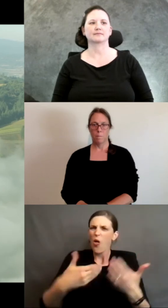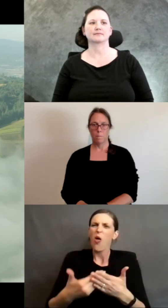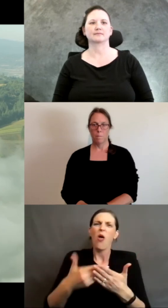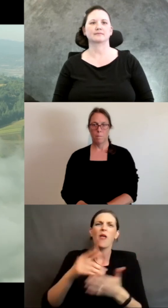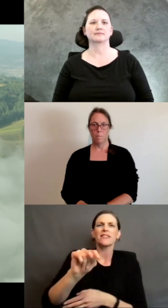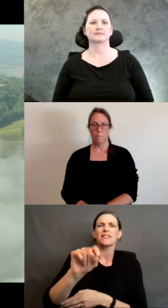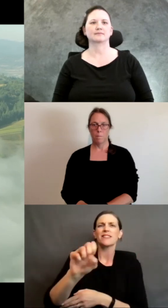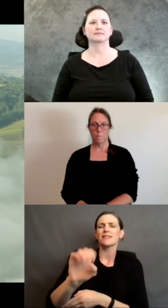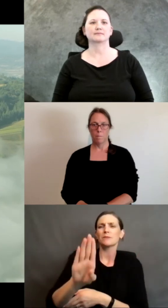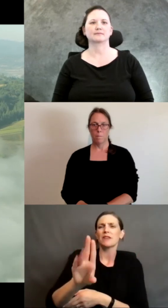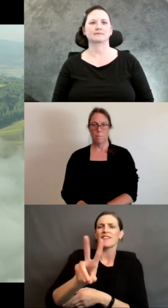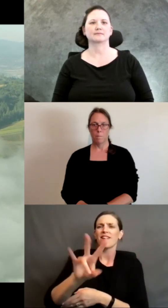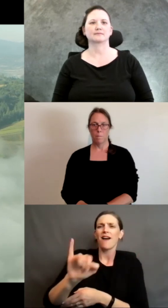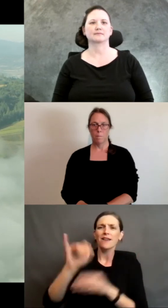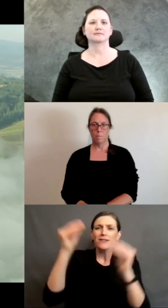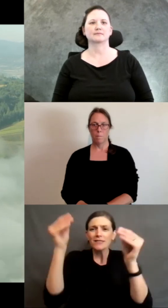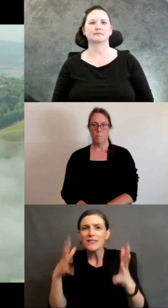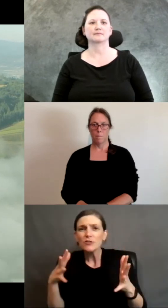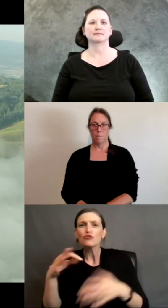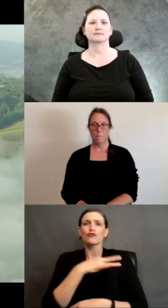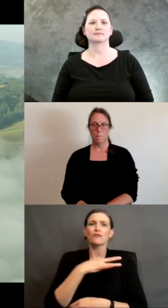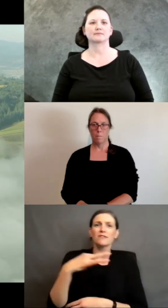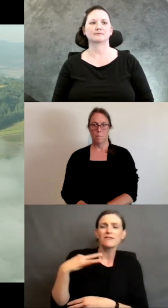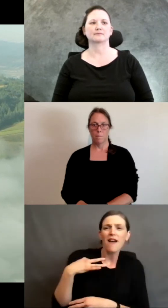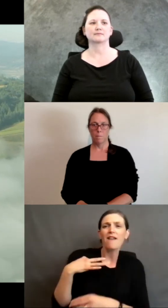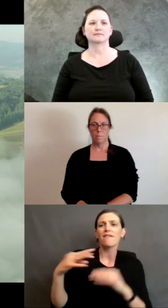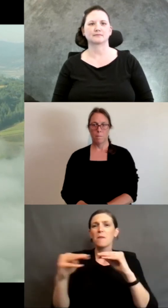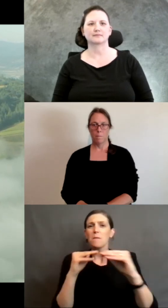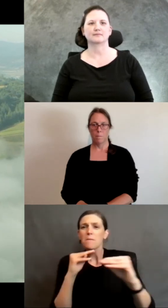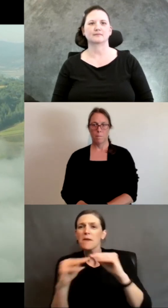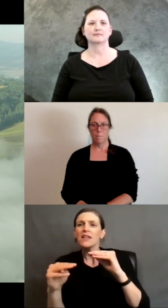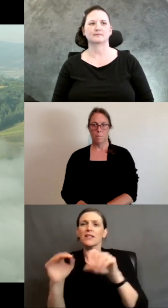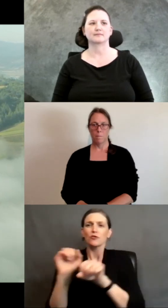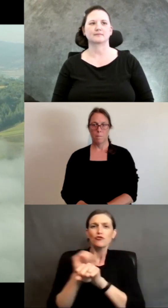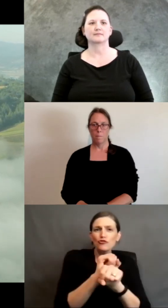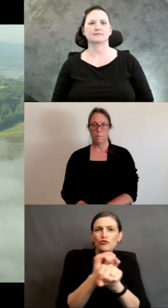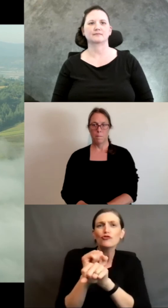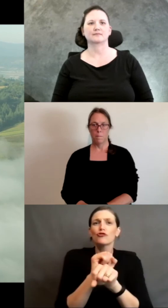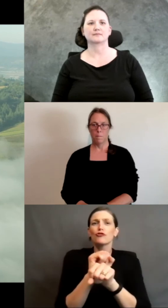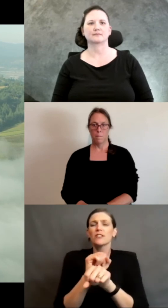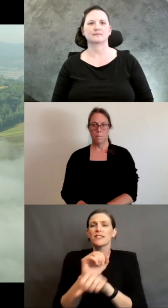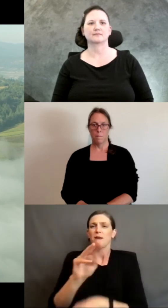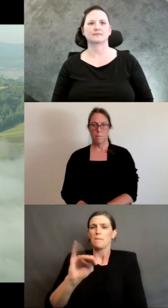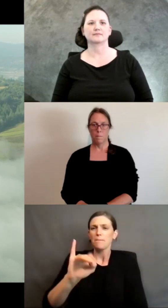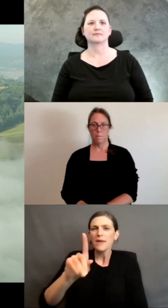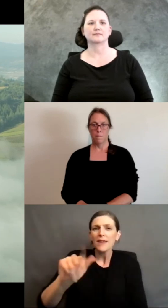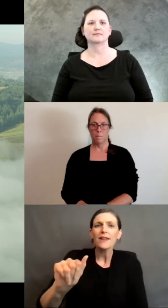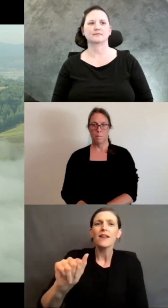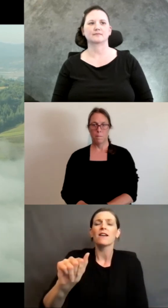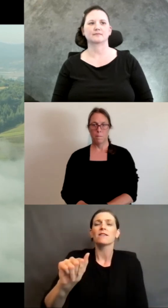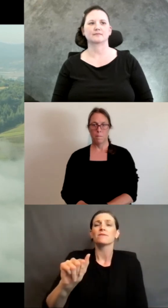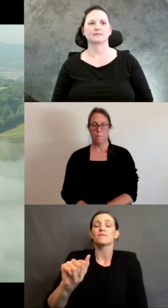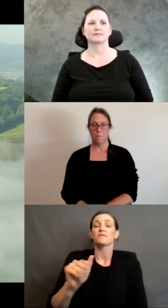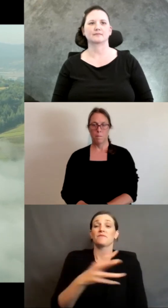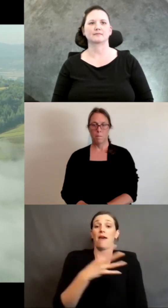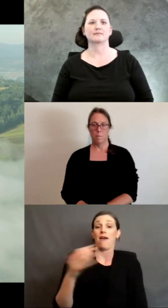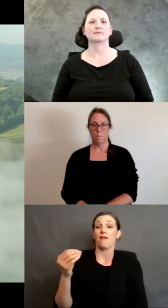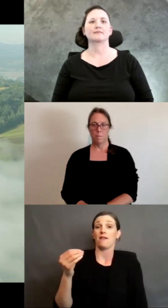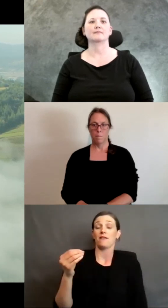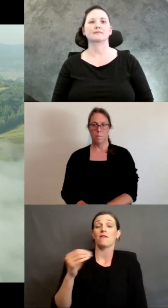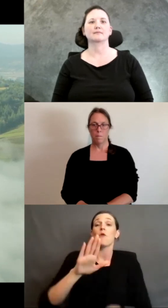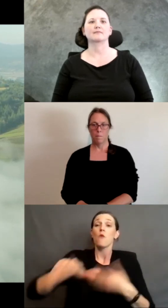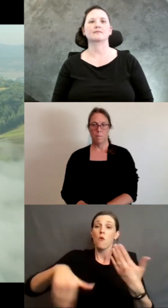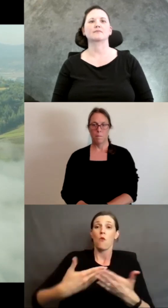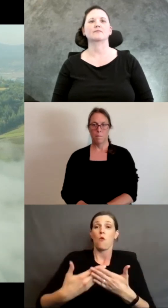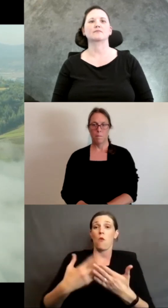teachers and residential staff, TSBVI maintenance and security staff, TSBVI media department, and all blind